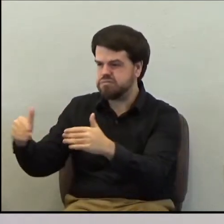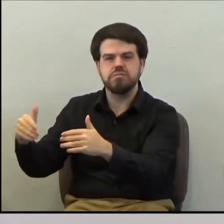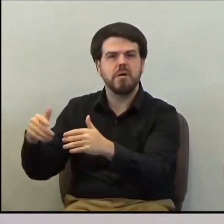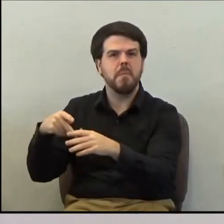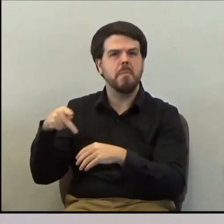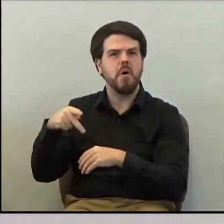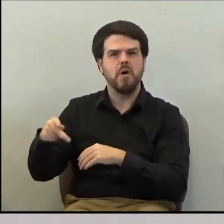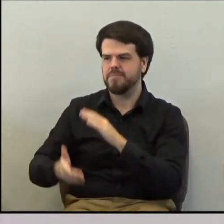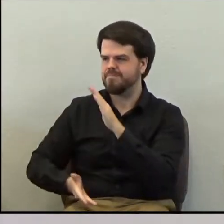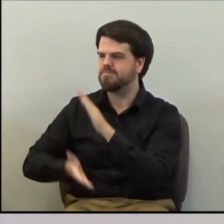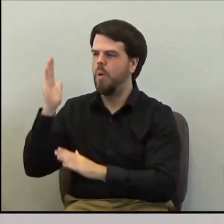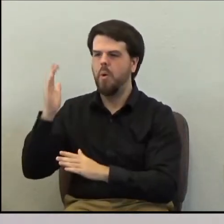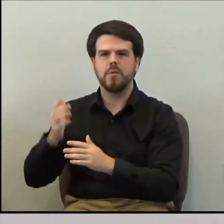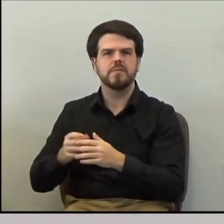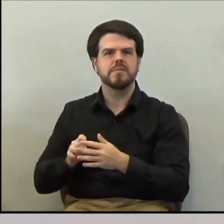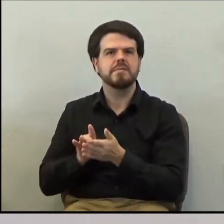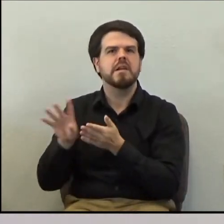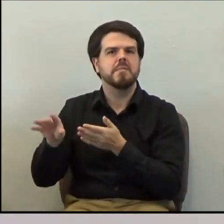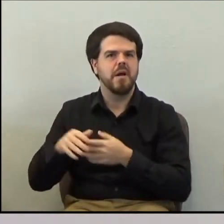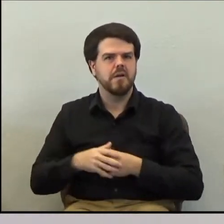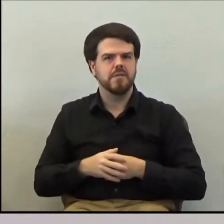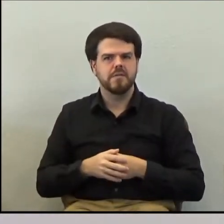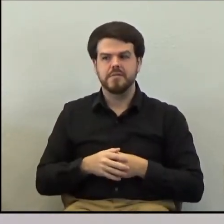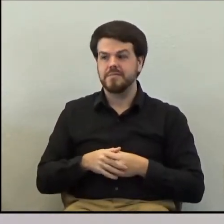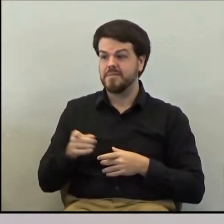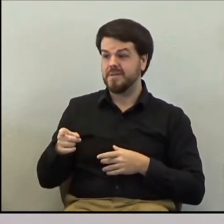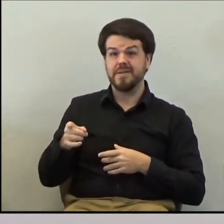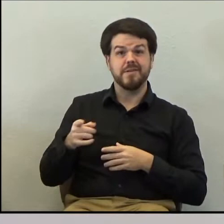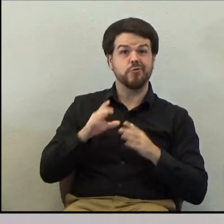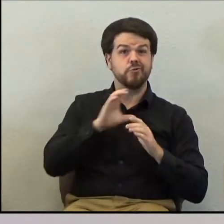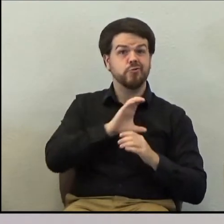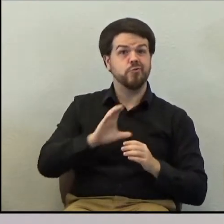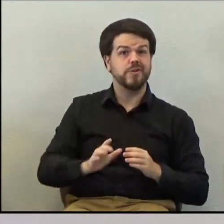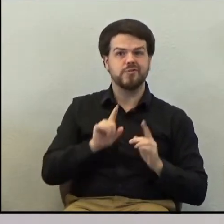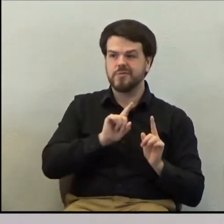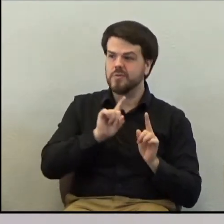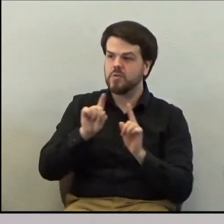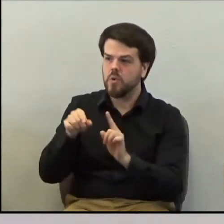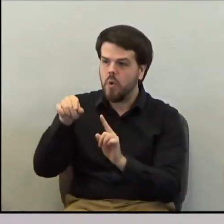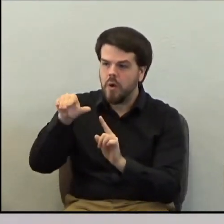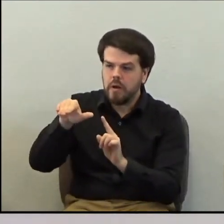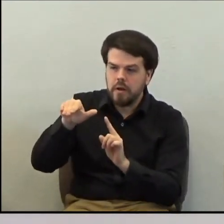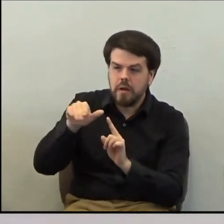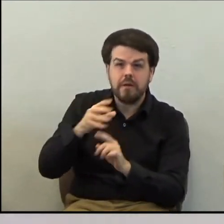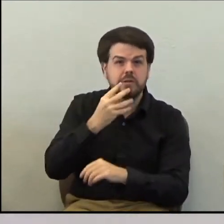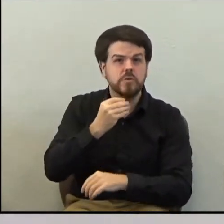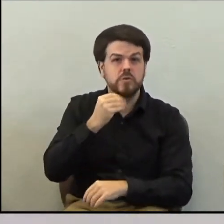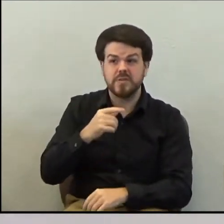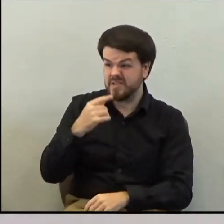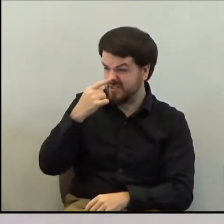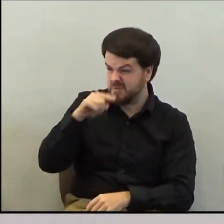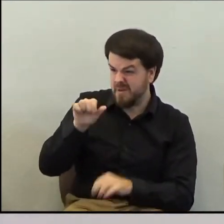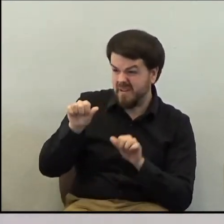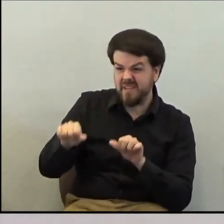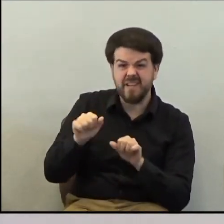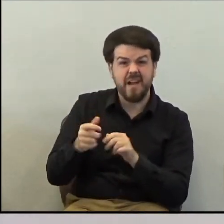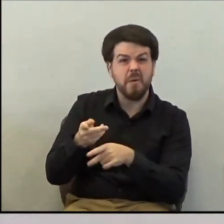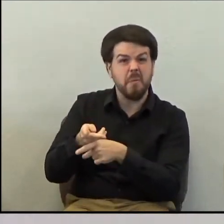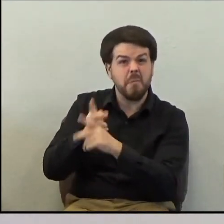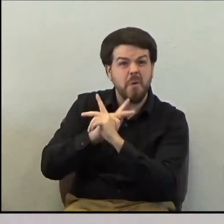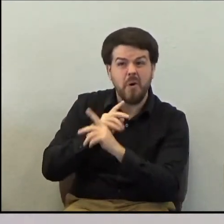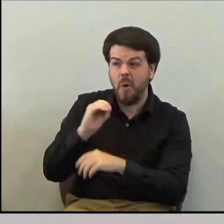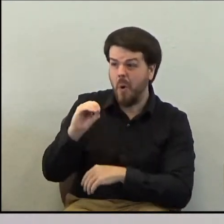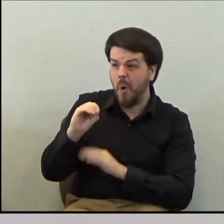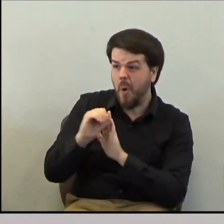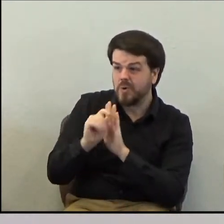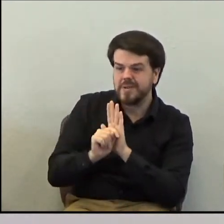elders and say, hey, I hear you don't have an Old Testament, and you need to be teaching your people about Christ. Well, here, why